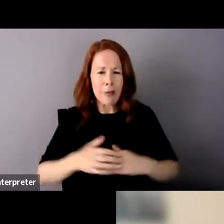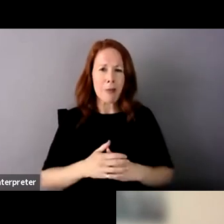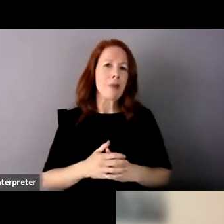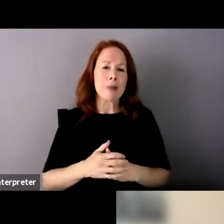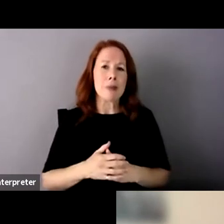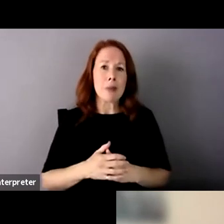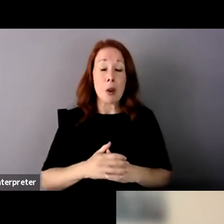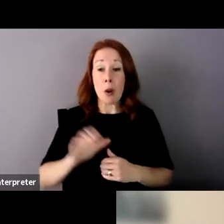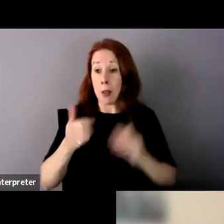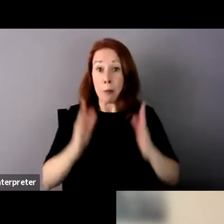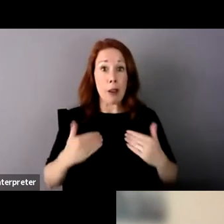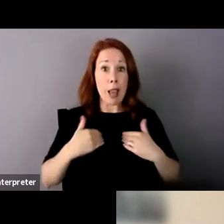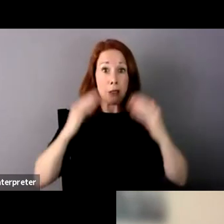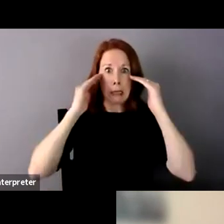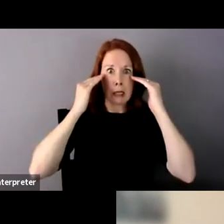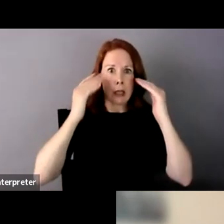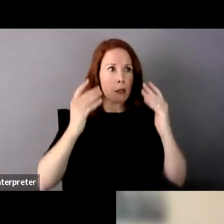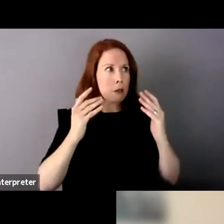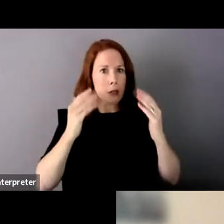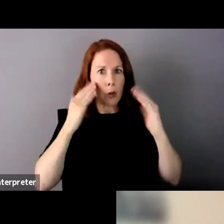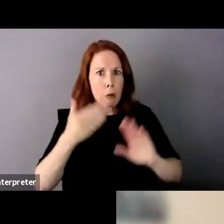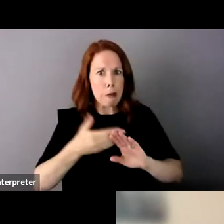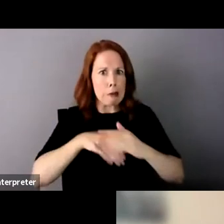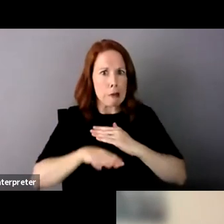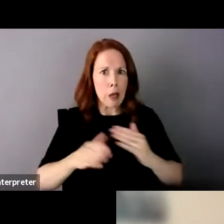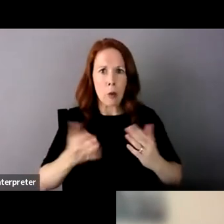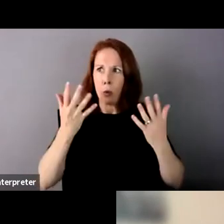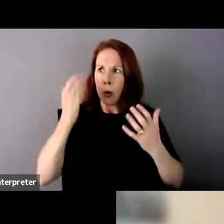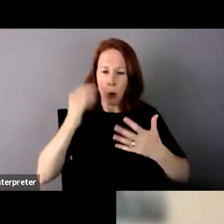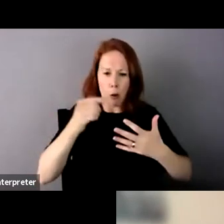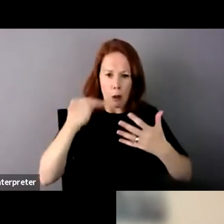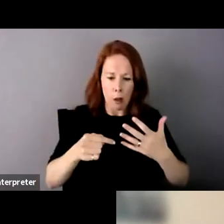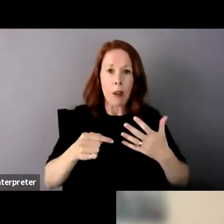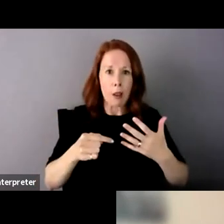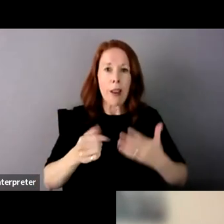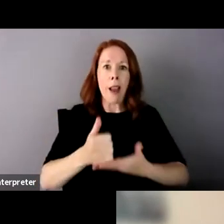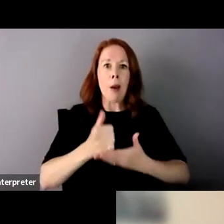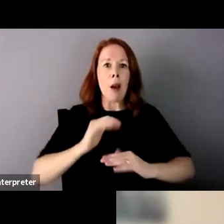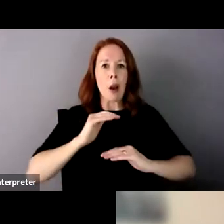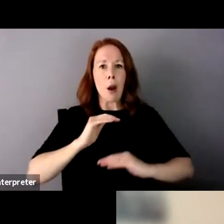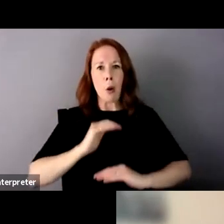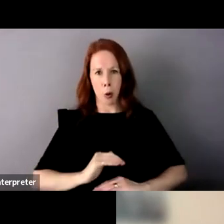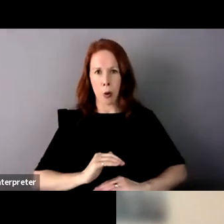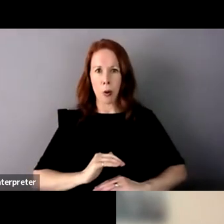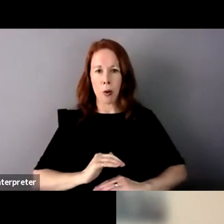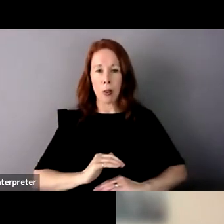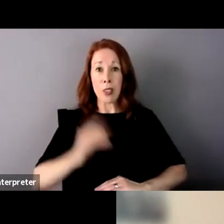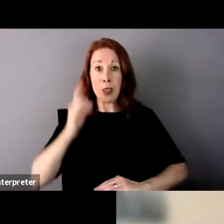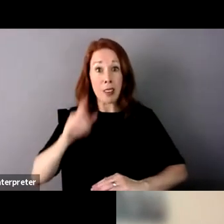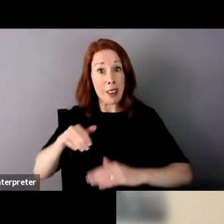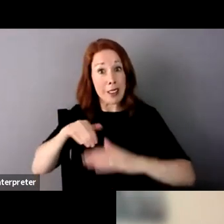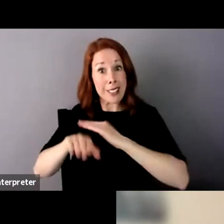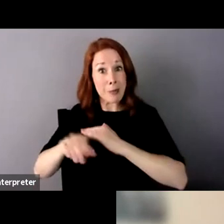has anxiety and wants to know what to expect. And so, when you're trying to be accessible for one group, it